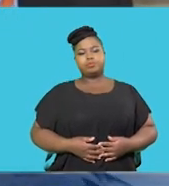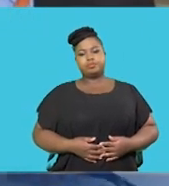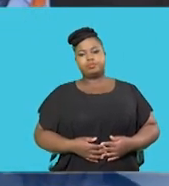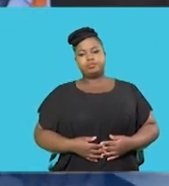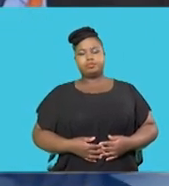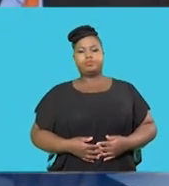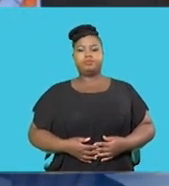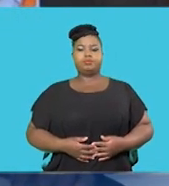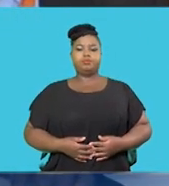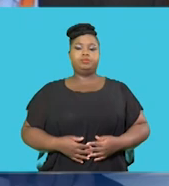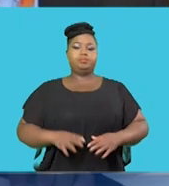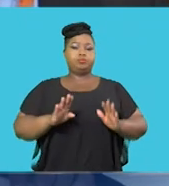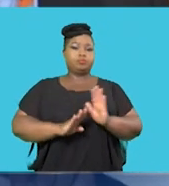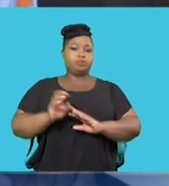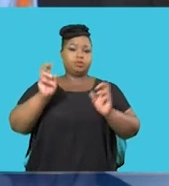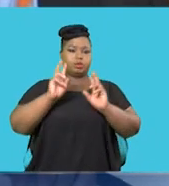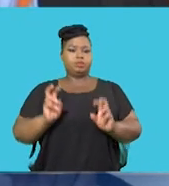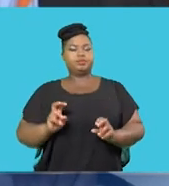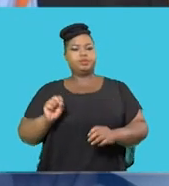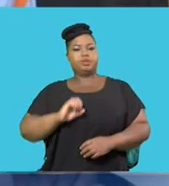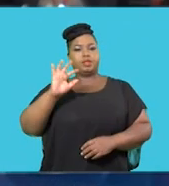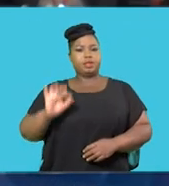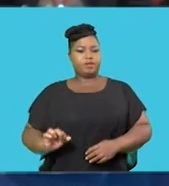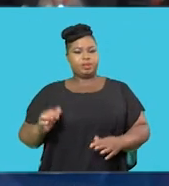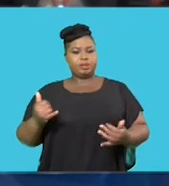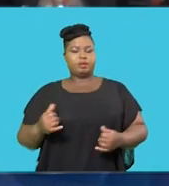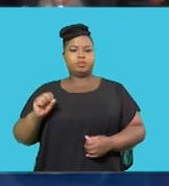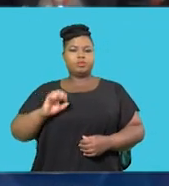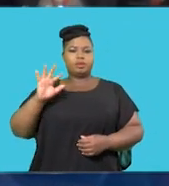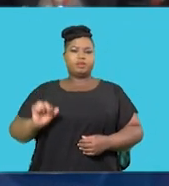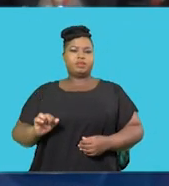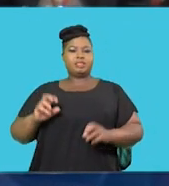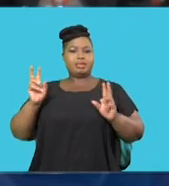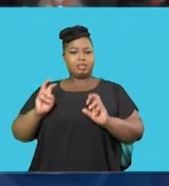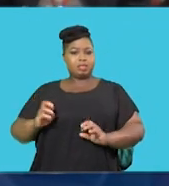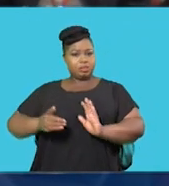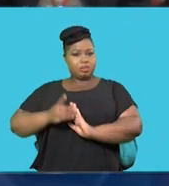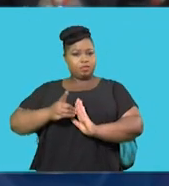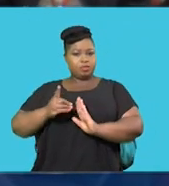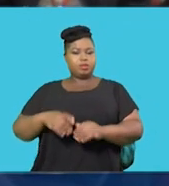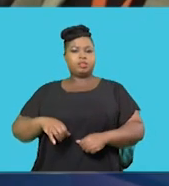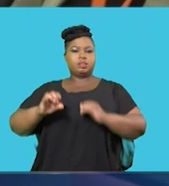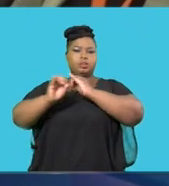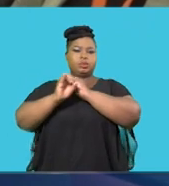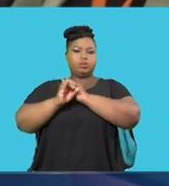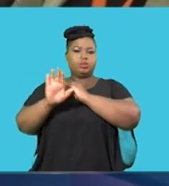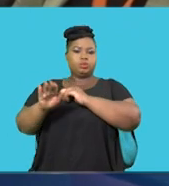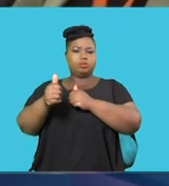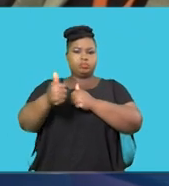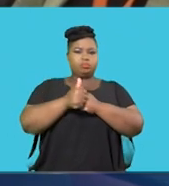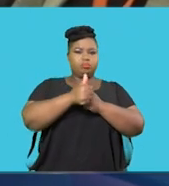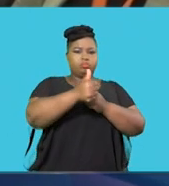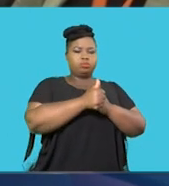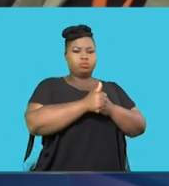Uphiko lokuthuthukiswa kwezamandla ezwenikazi laseNingizimu Afrika kwi-South African Energy Development Institute ngokubambisana